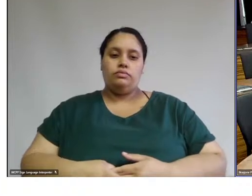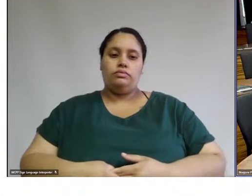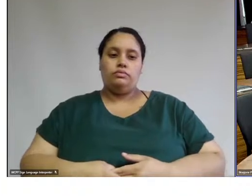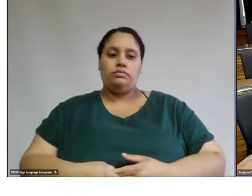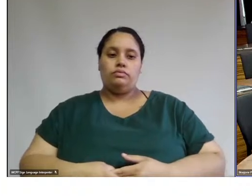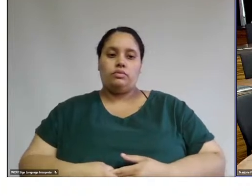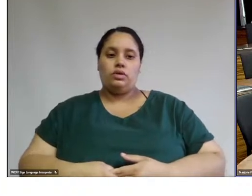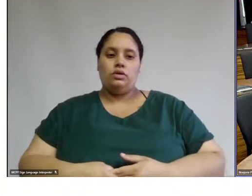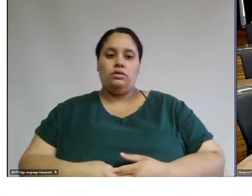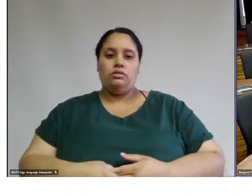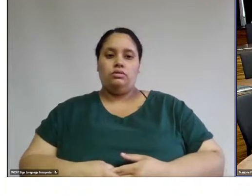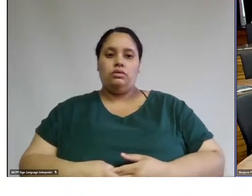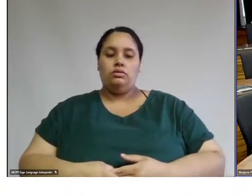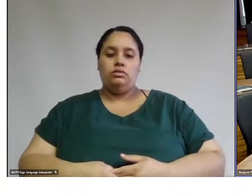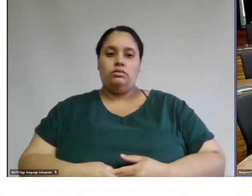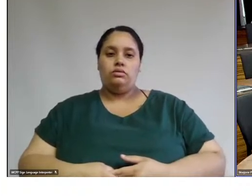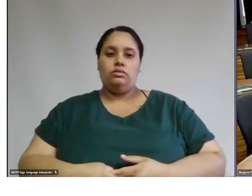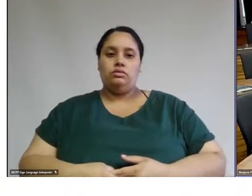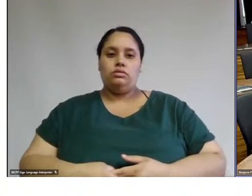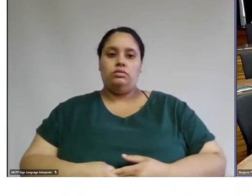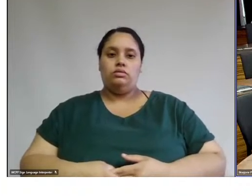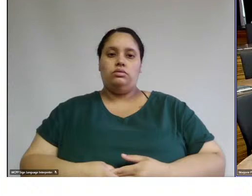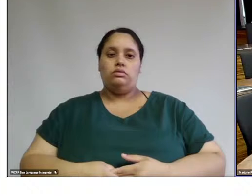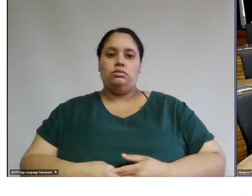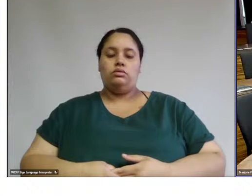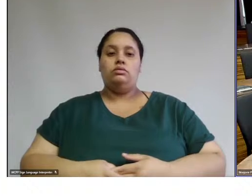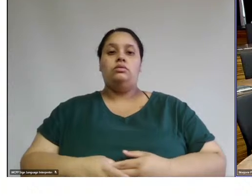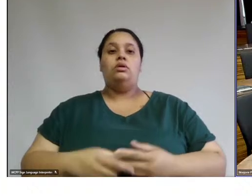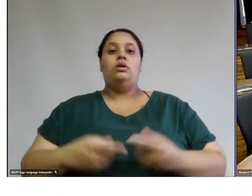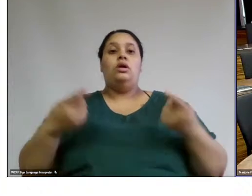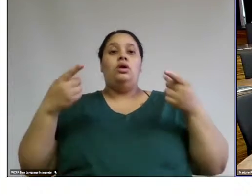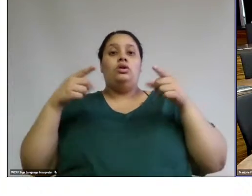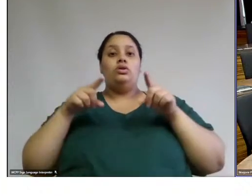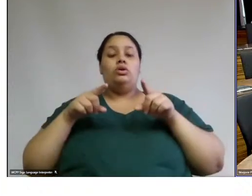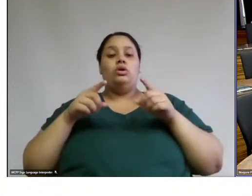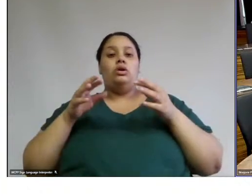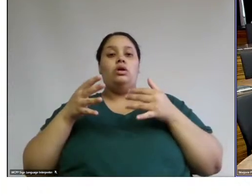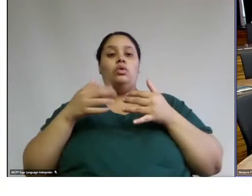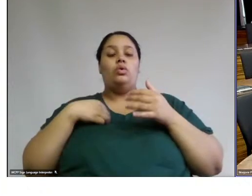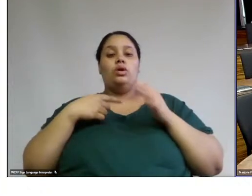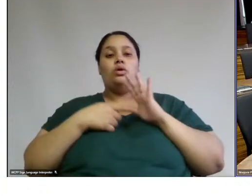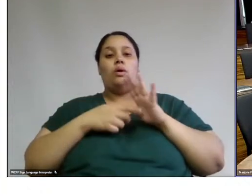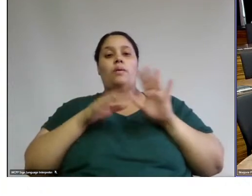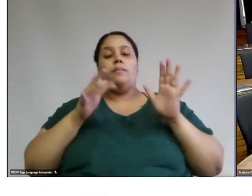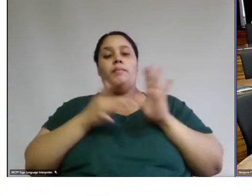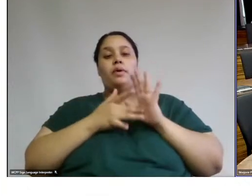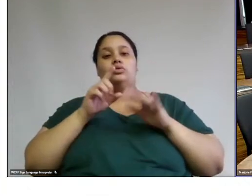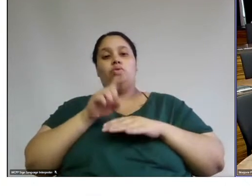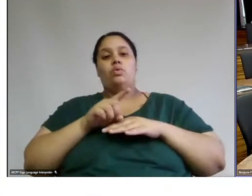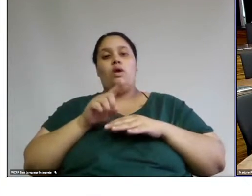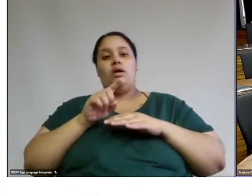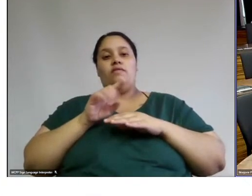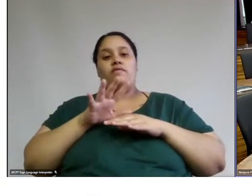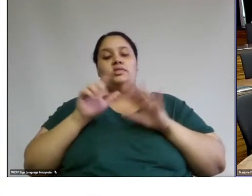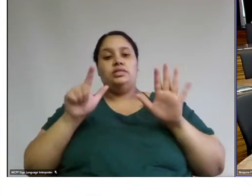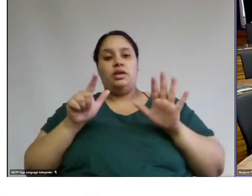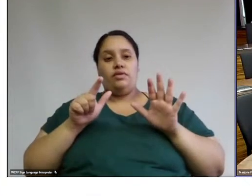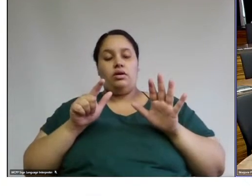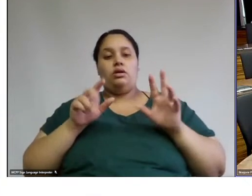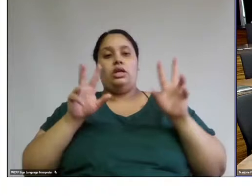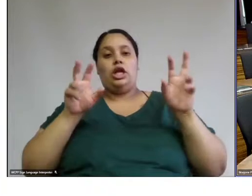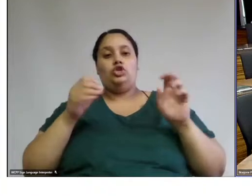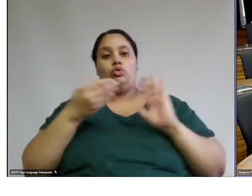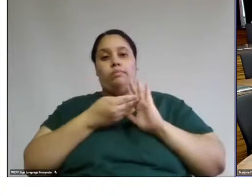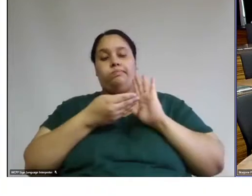as far as the strategic risks are concerned. So we go to a particular page 157, I think,